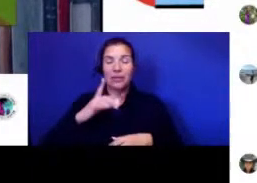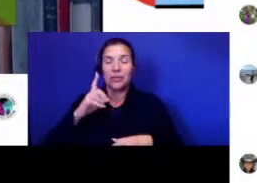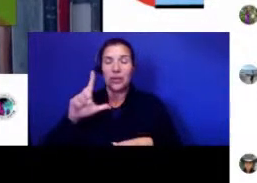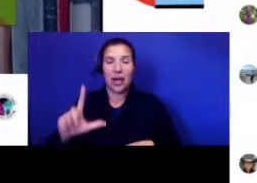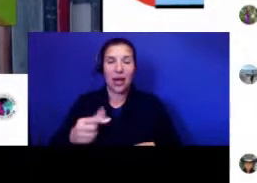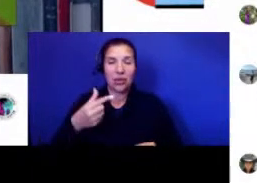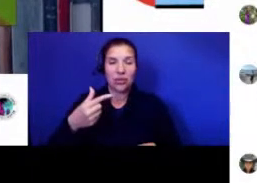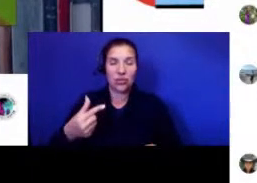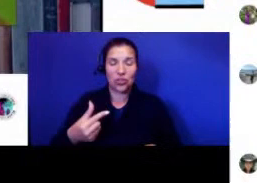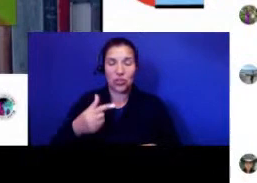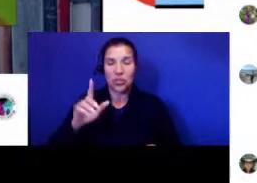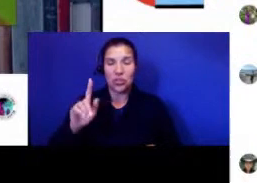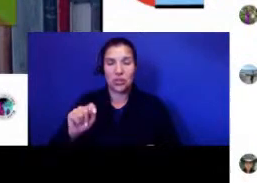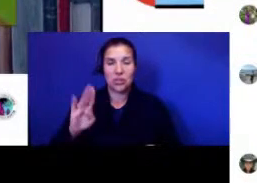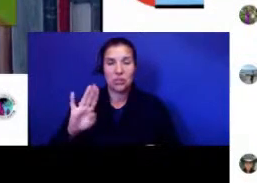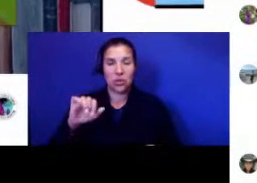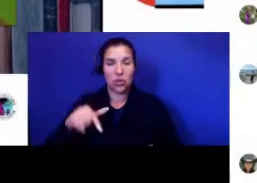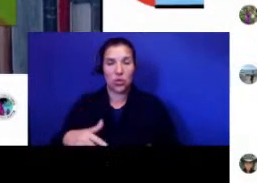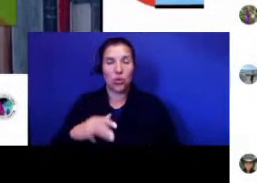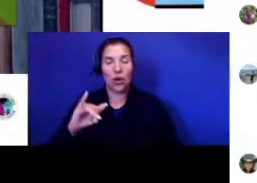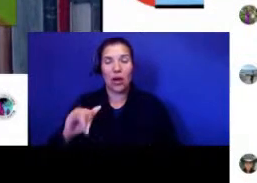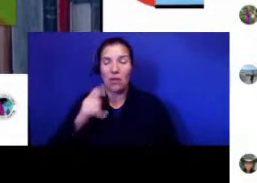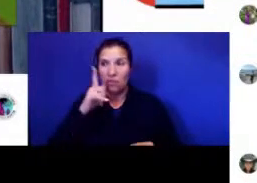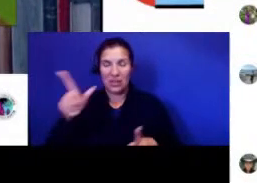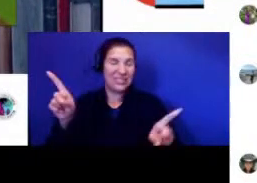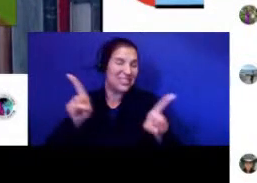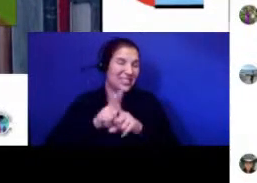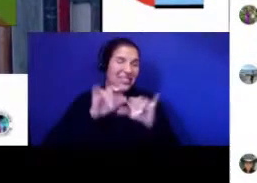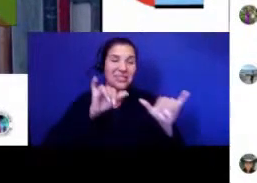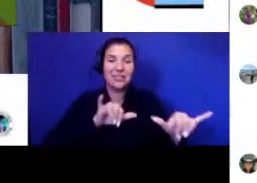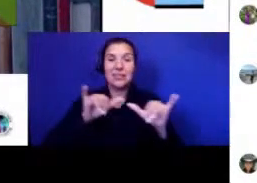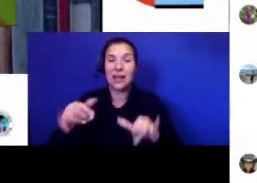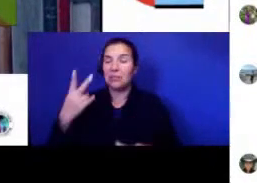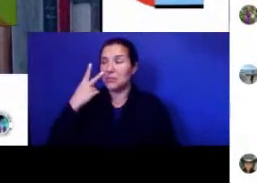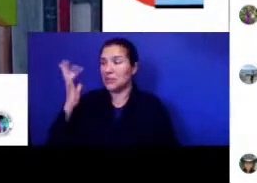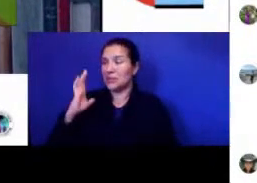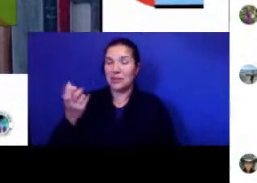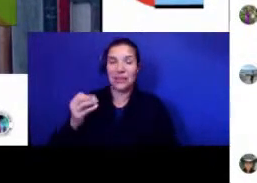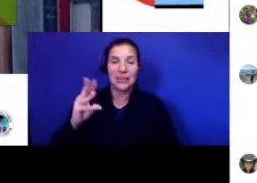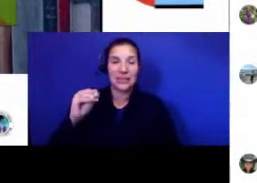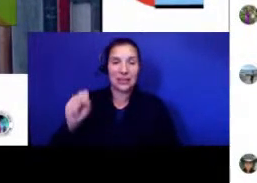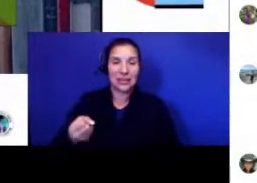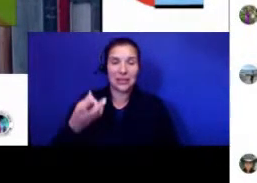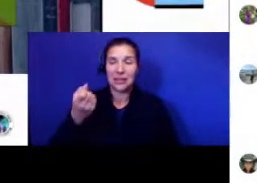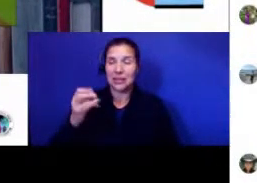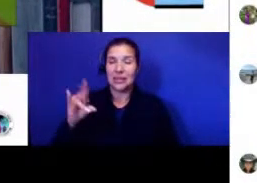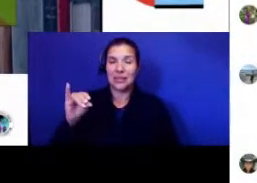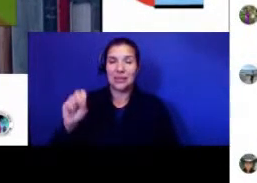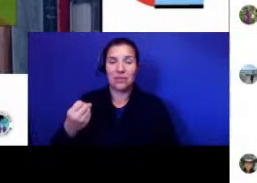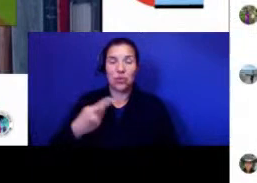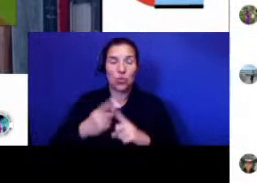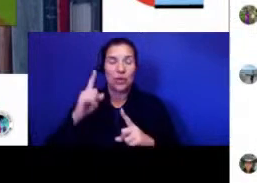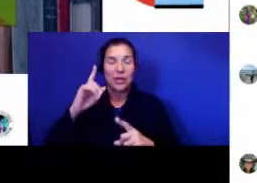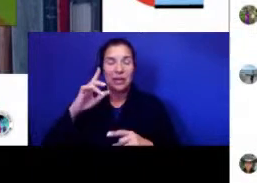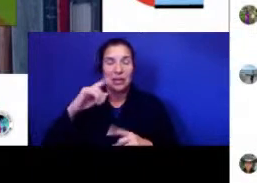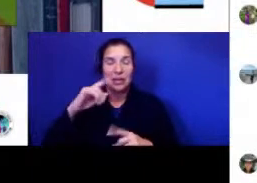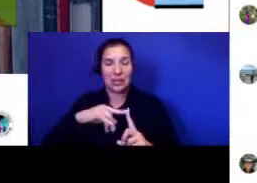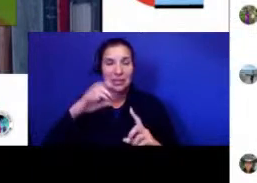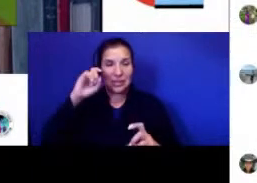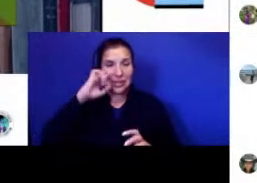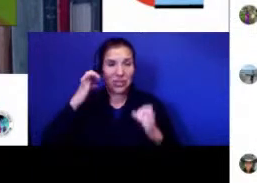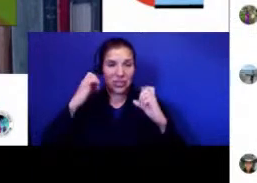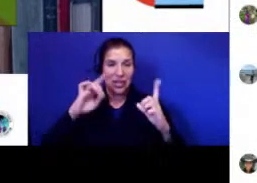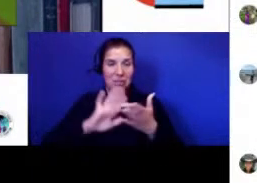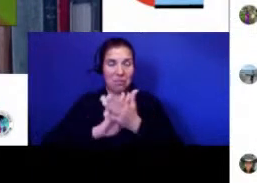same exact rhetoric that we saw in the 60s and 70s when sex education became politicized. It is important